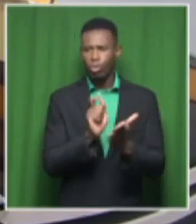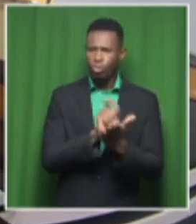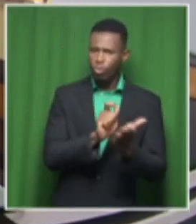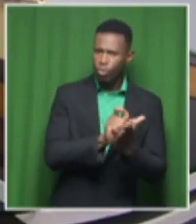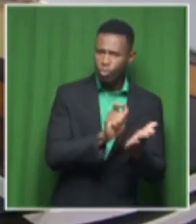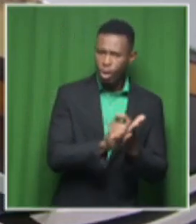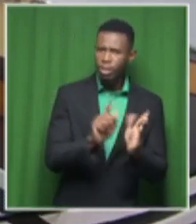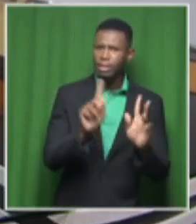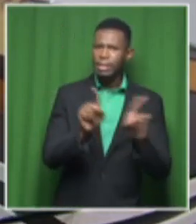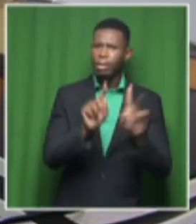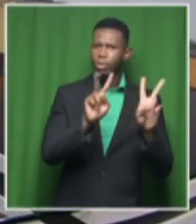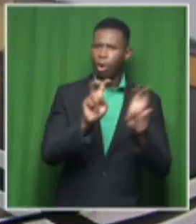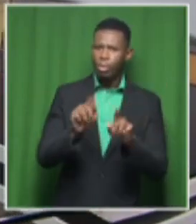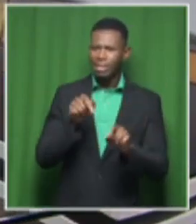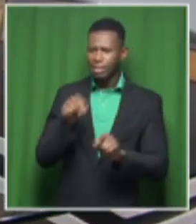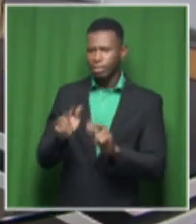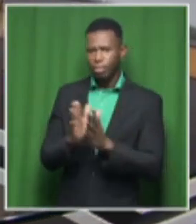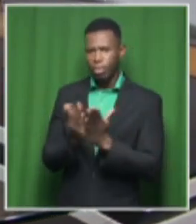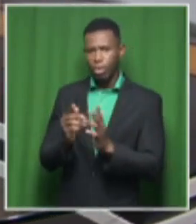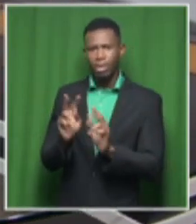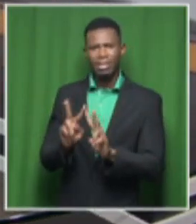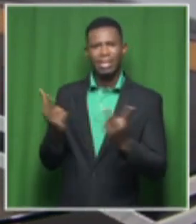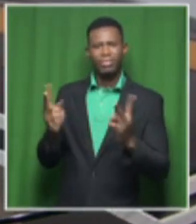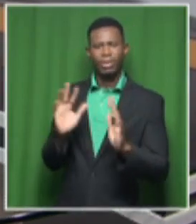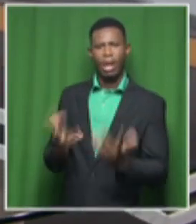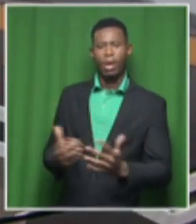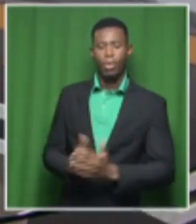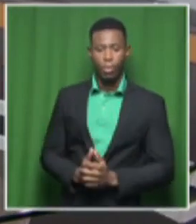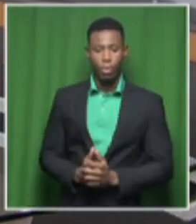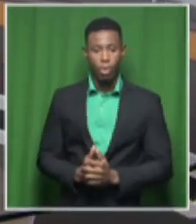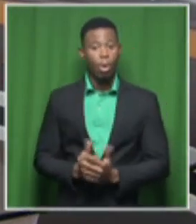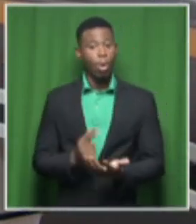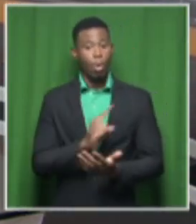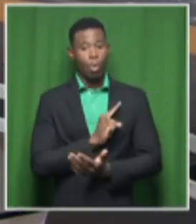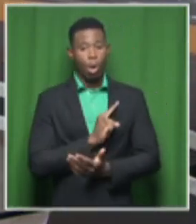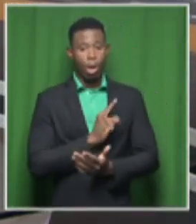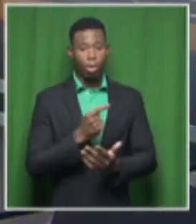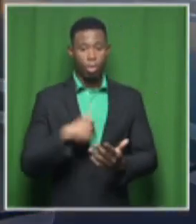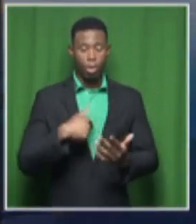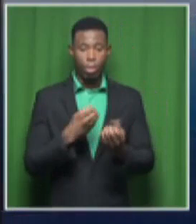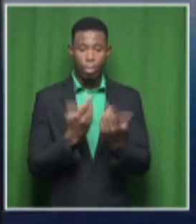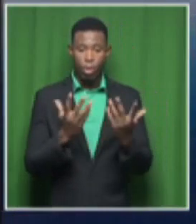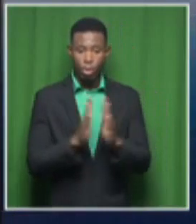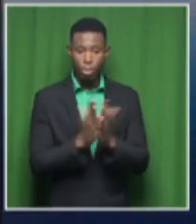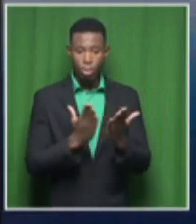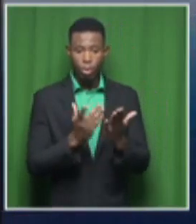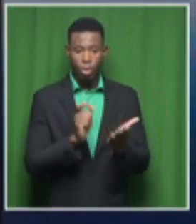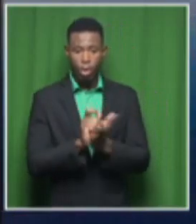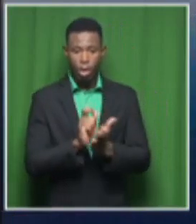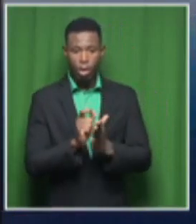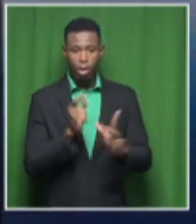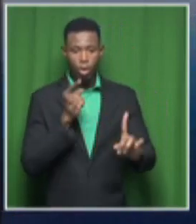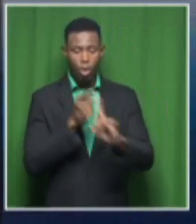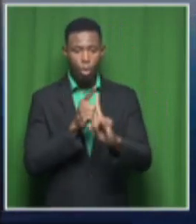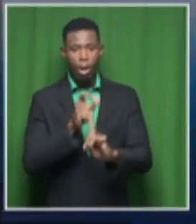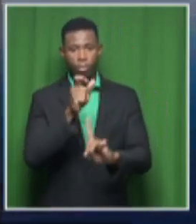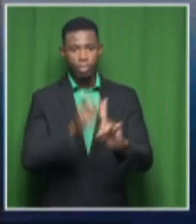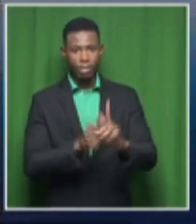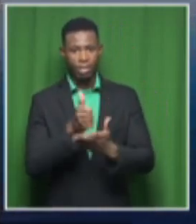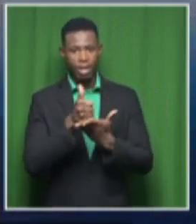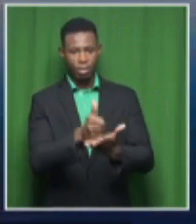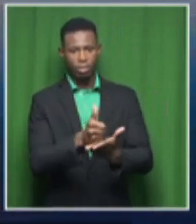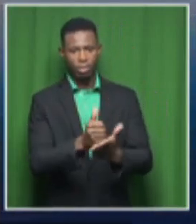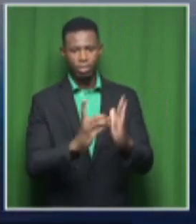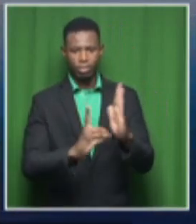same topic? Because most of the books that we write are normally focused on developing a person. And then we've realized